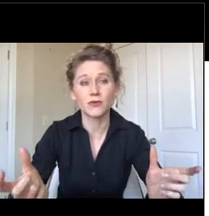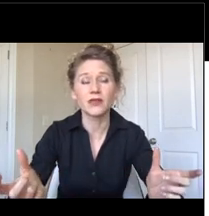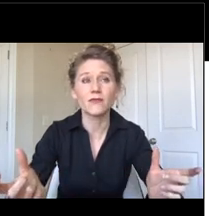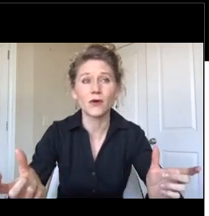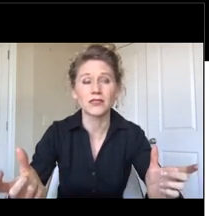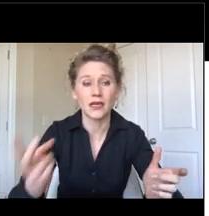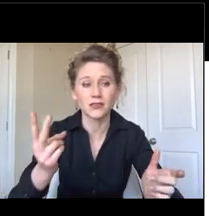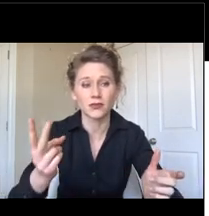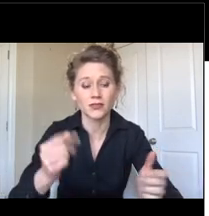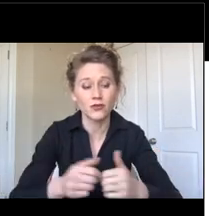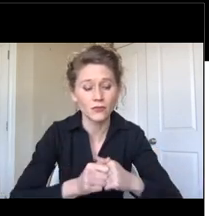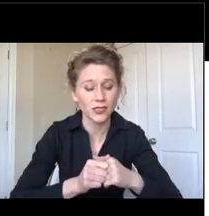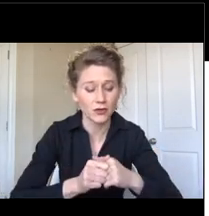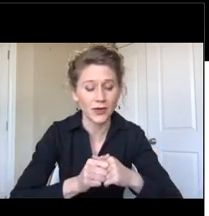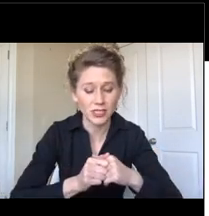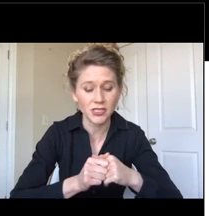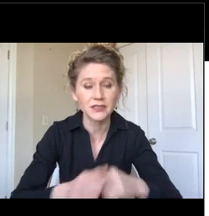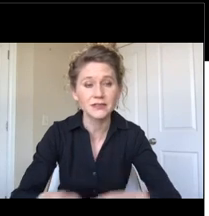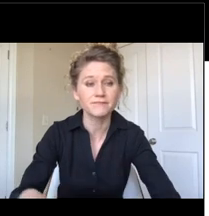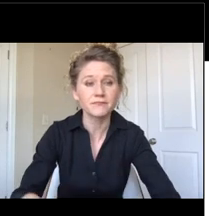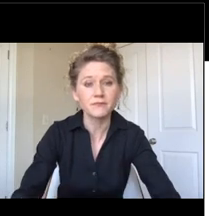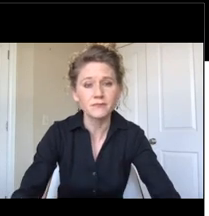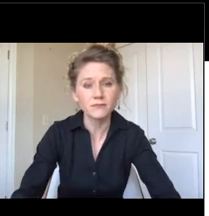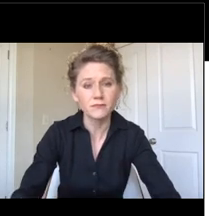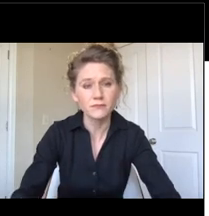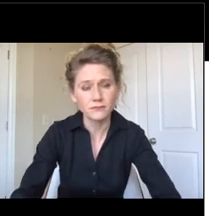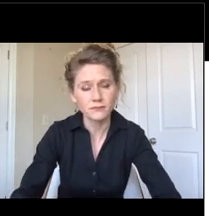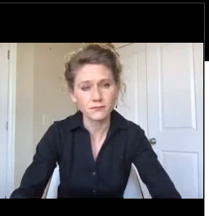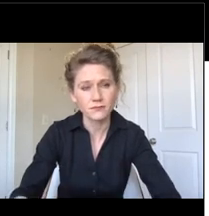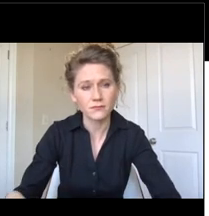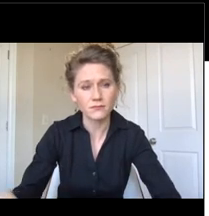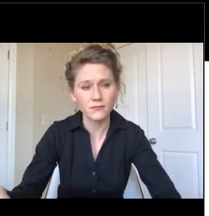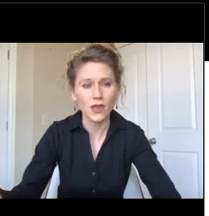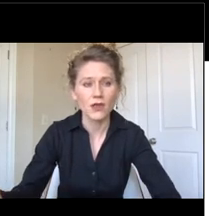to really focus on answering two major questions.